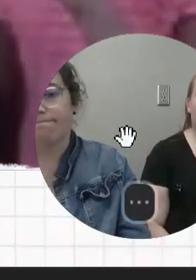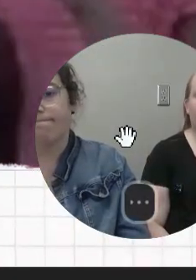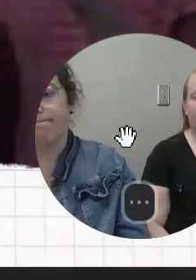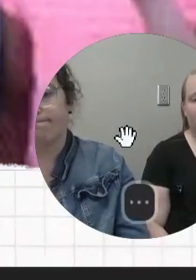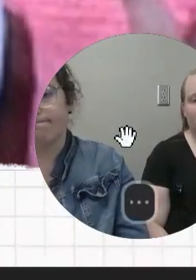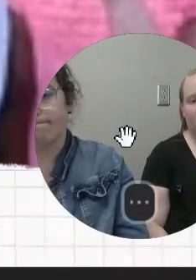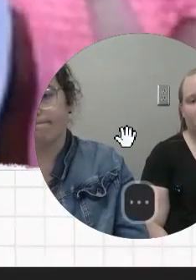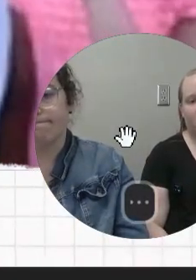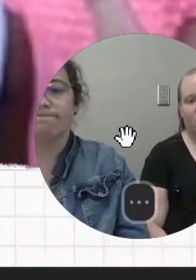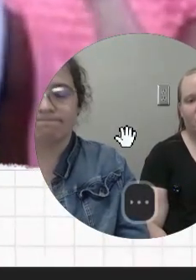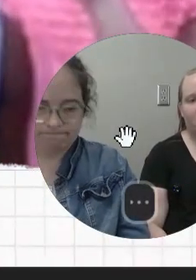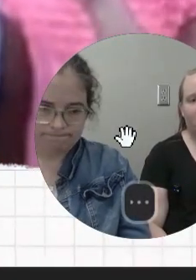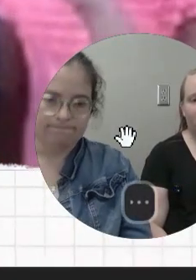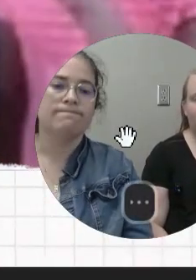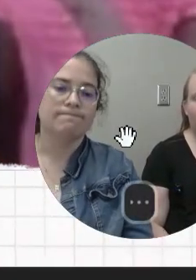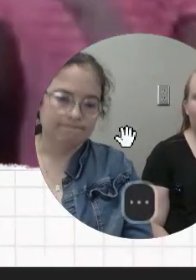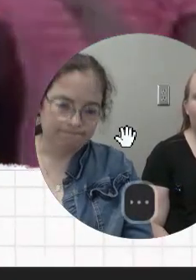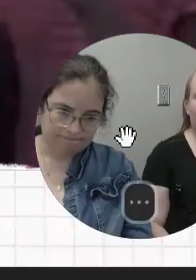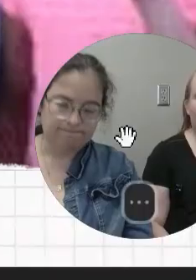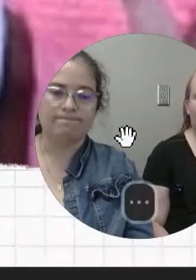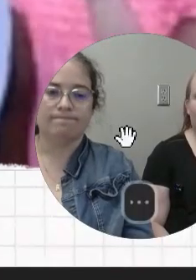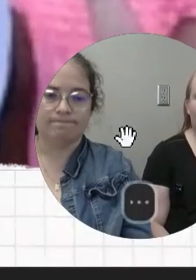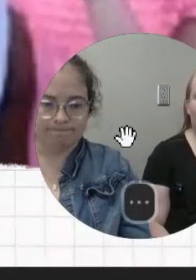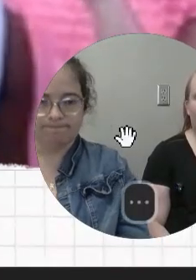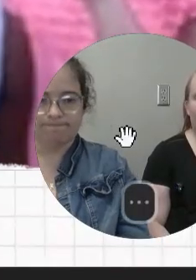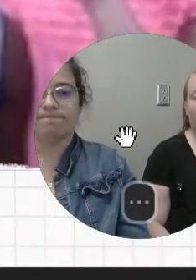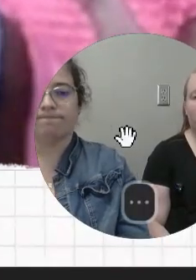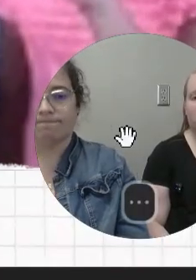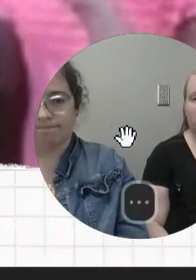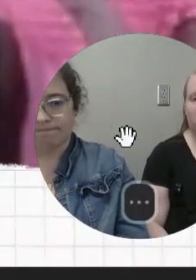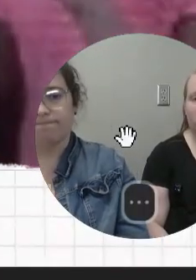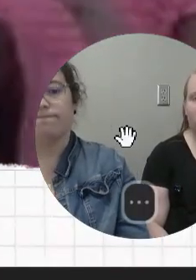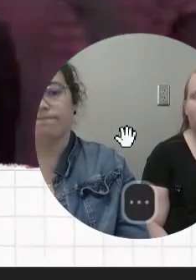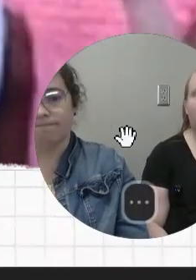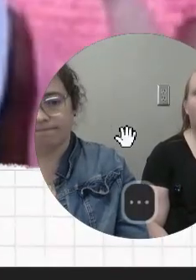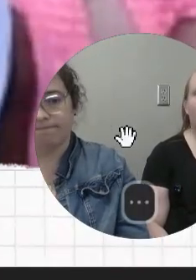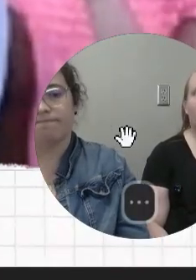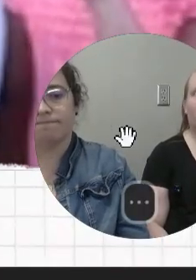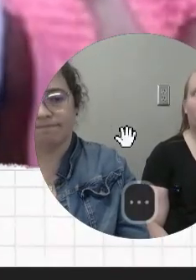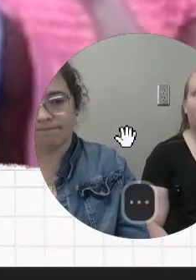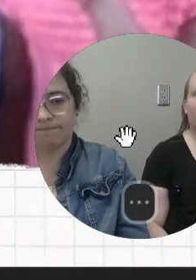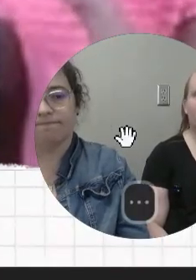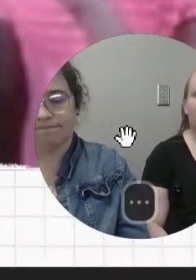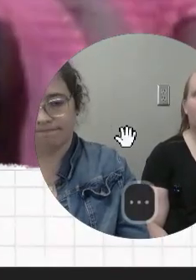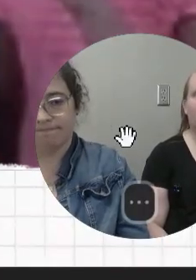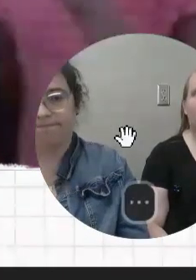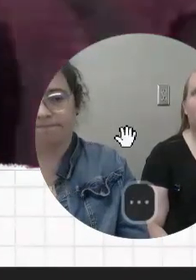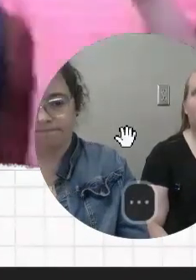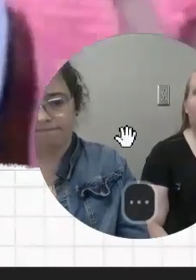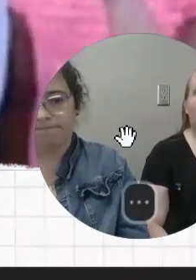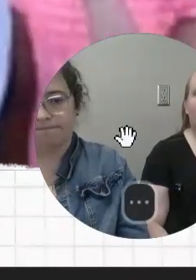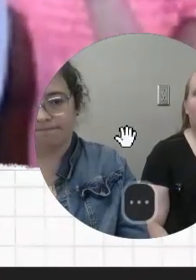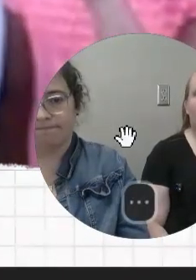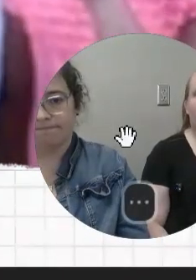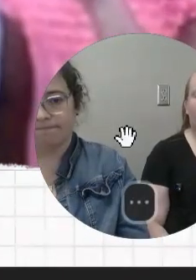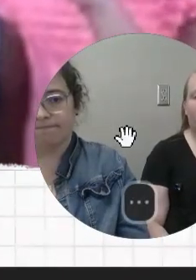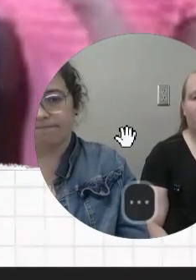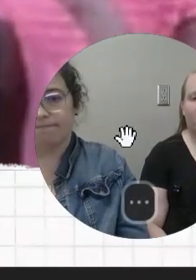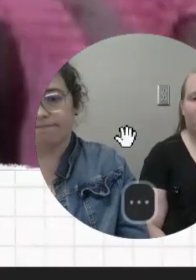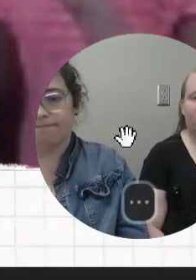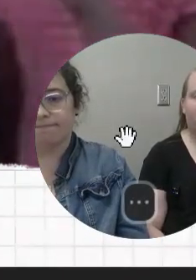Get their attention prior to speaking to them. Make sure that they are watching you. You have their